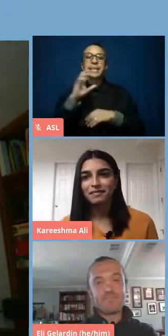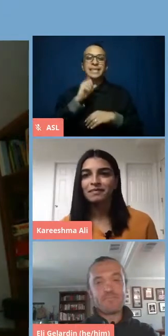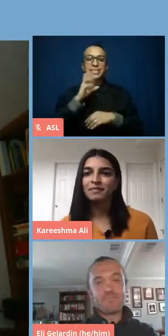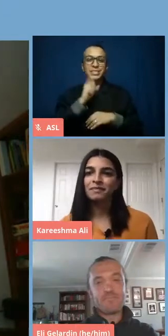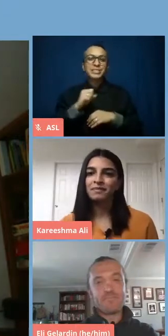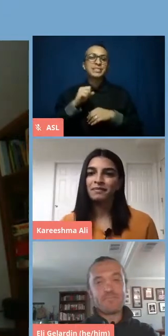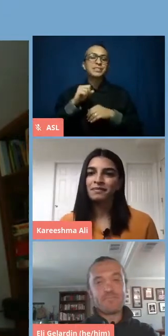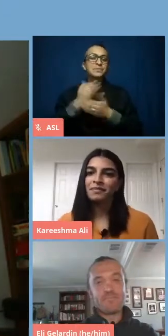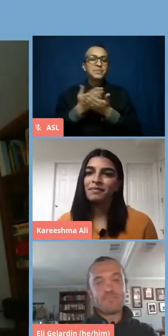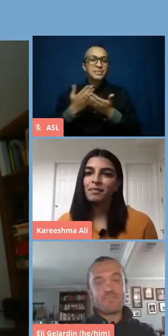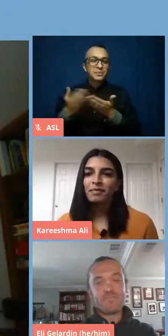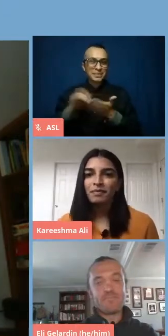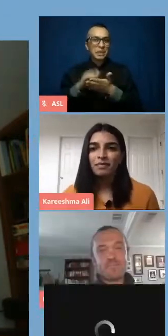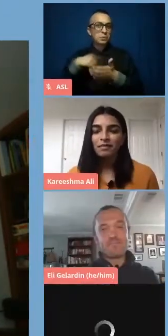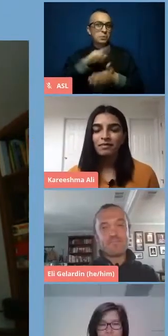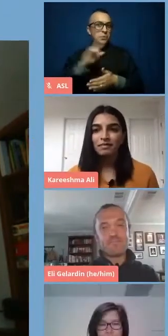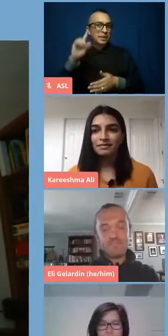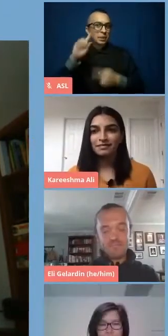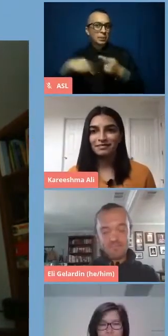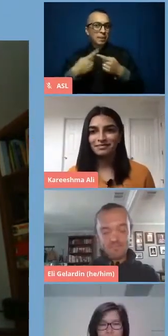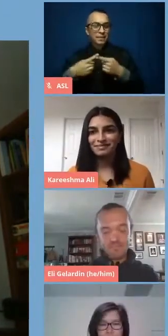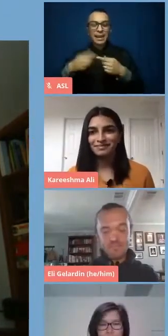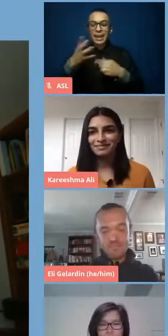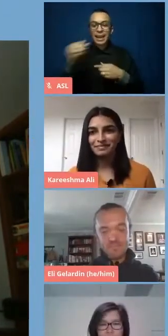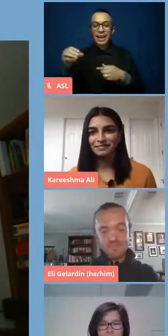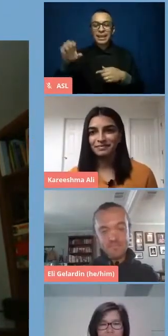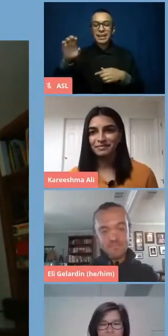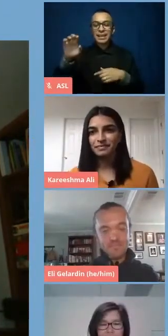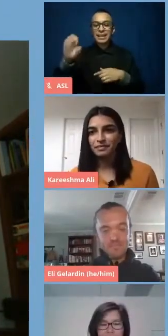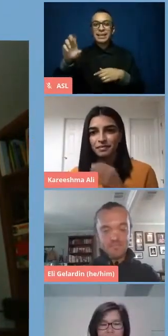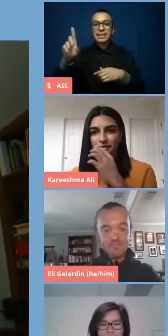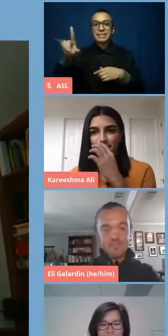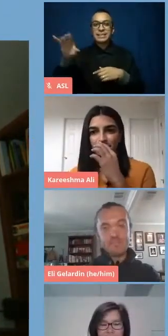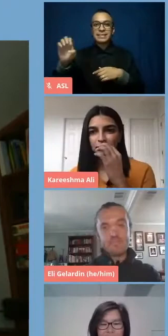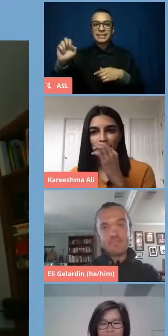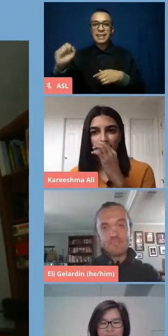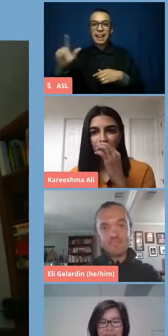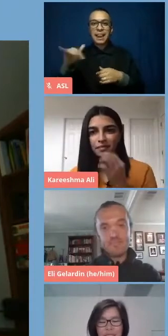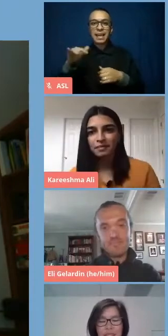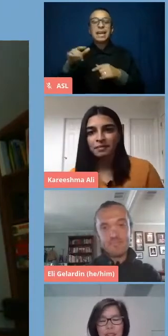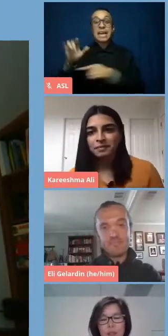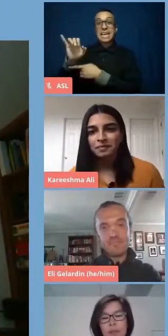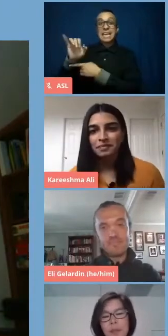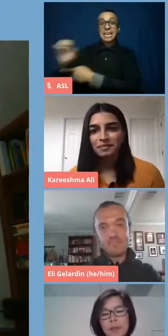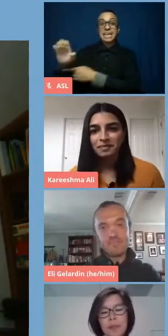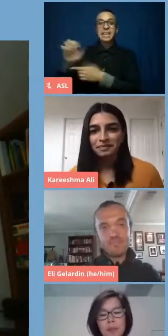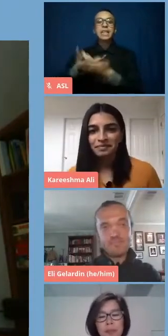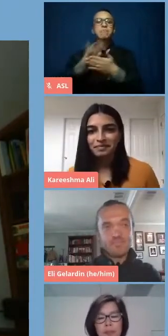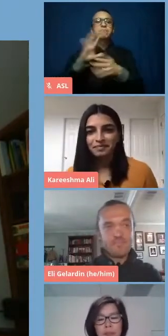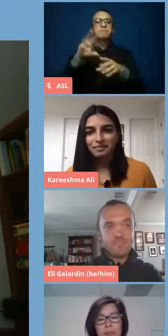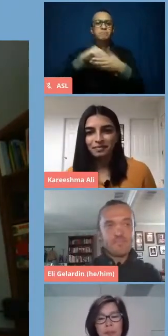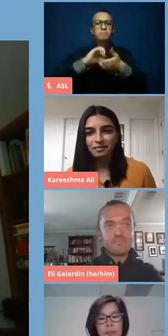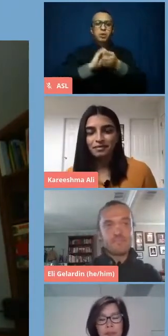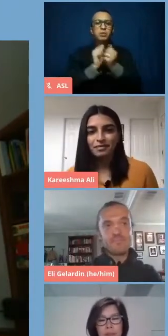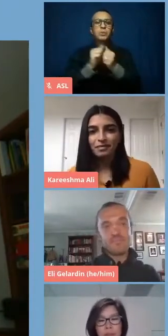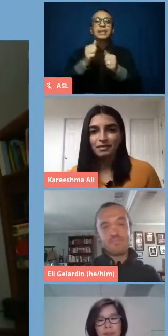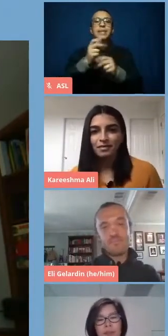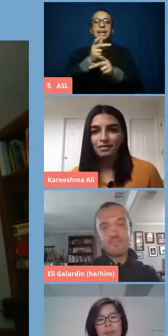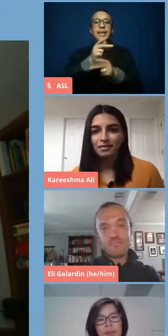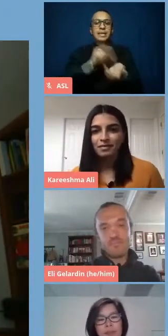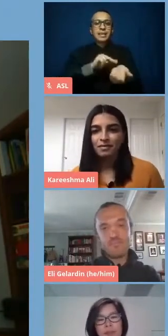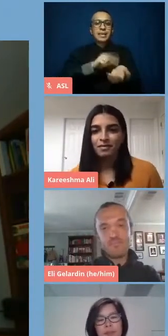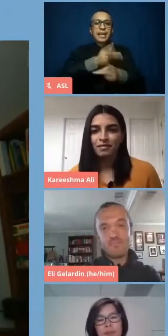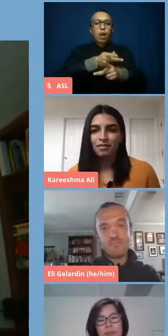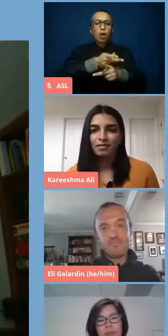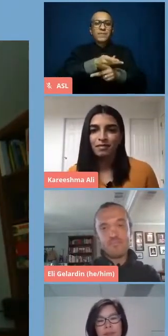Connections we'll hear about. And Edie Yao, who's been a partner with us from the Alzheimer's Association on caregiving, and so much